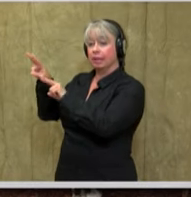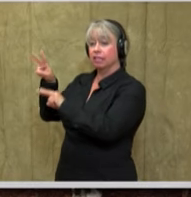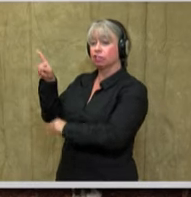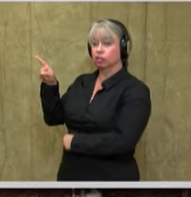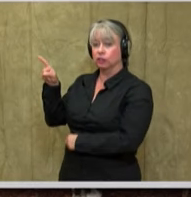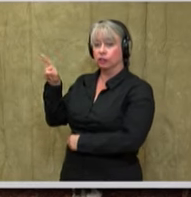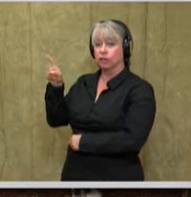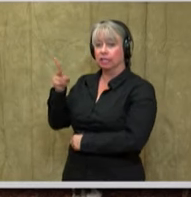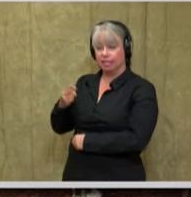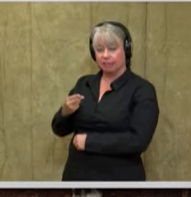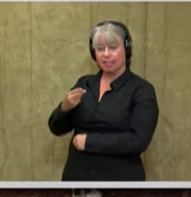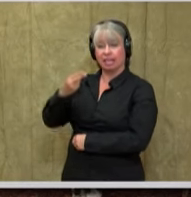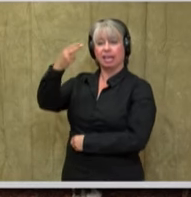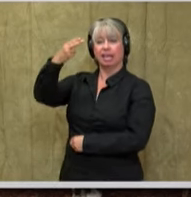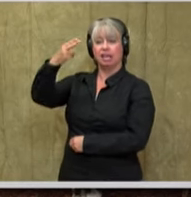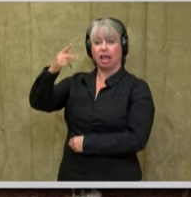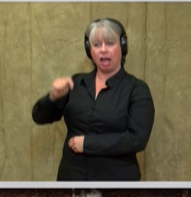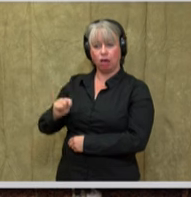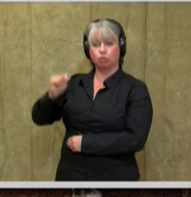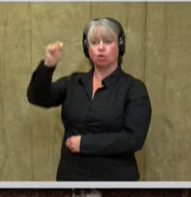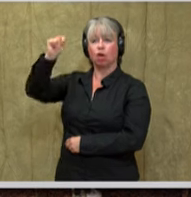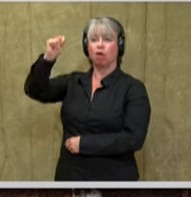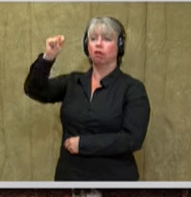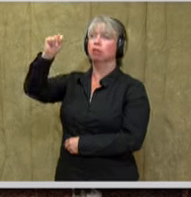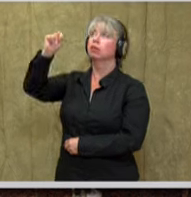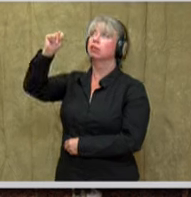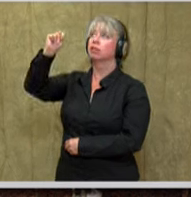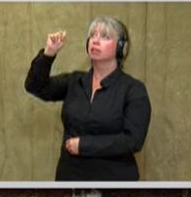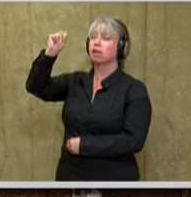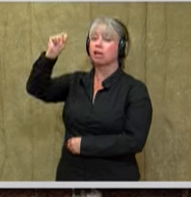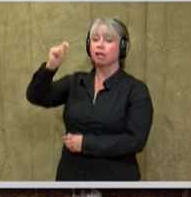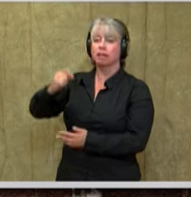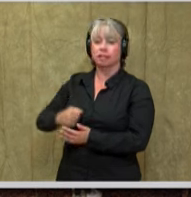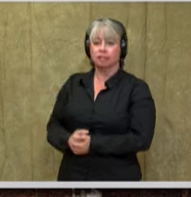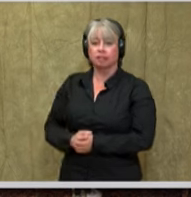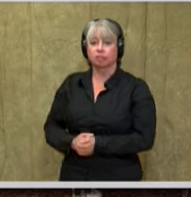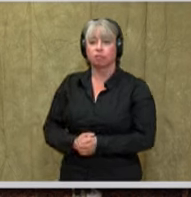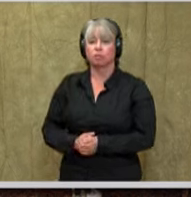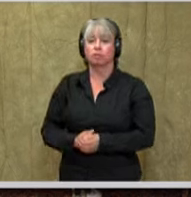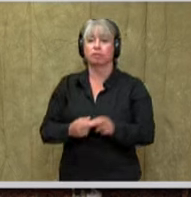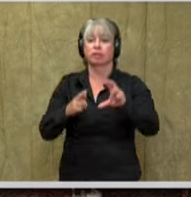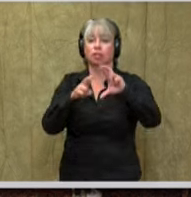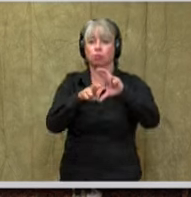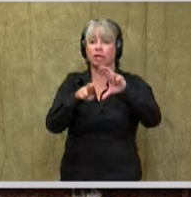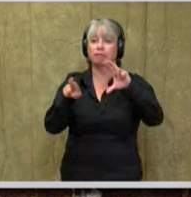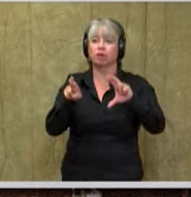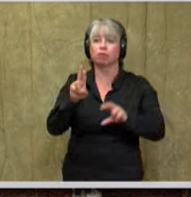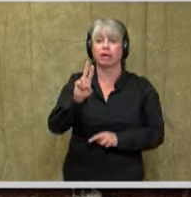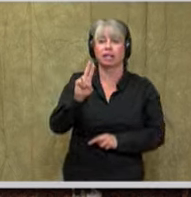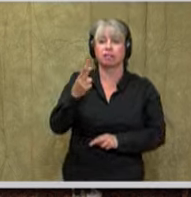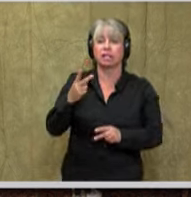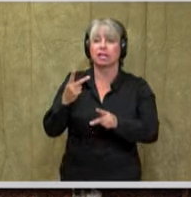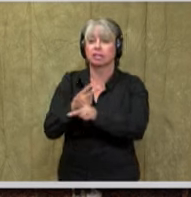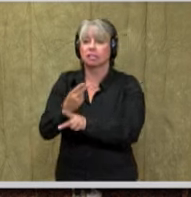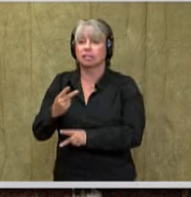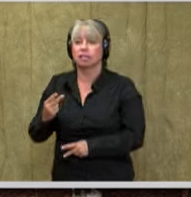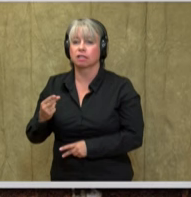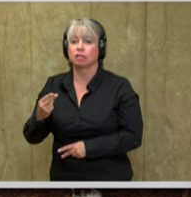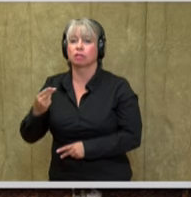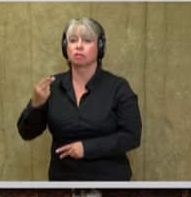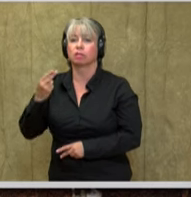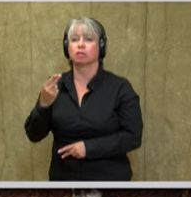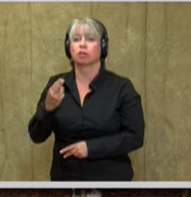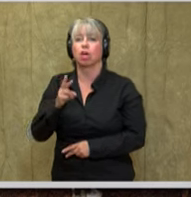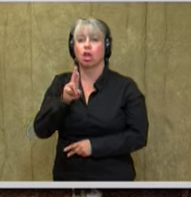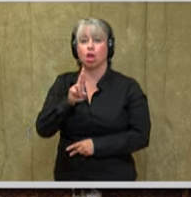how tall the figure is. So we have the radius squared times the height. The radius squared means